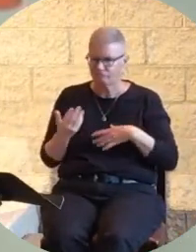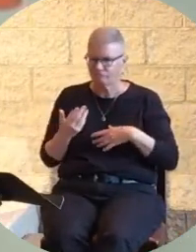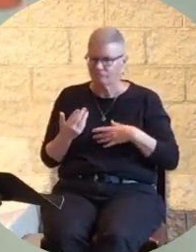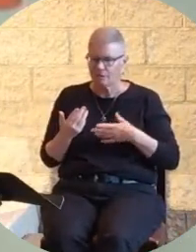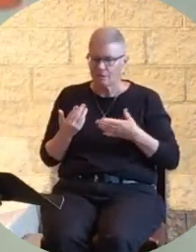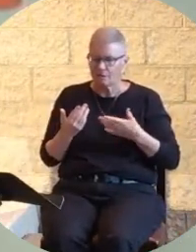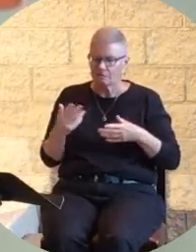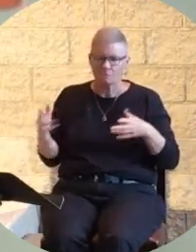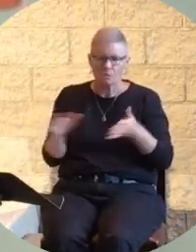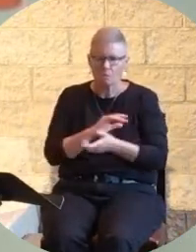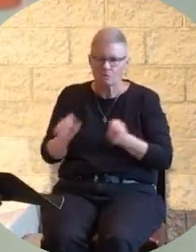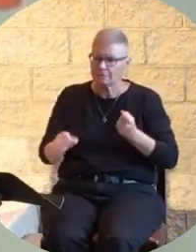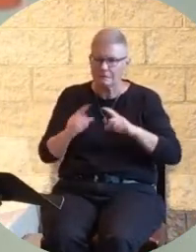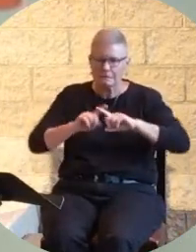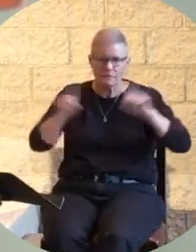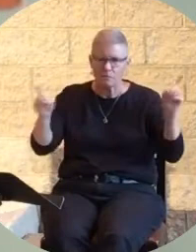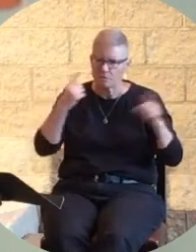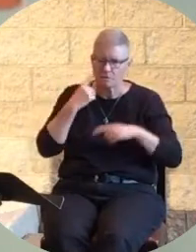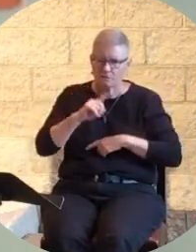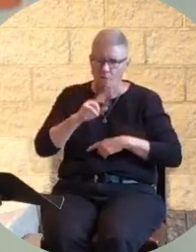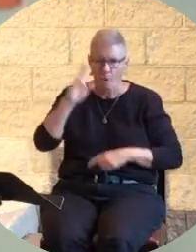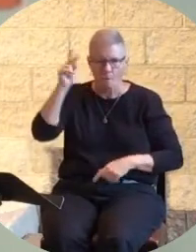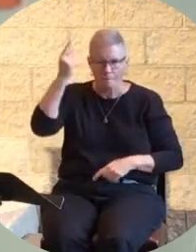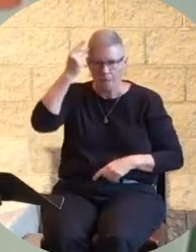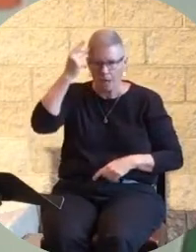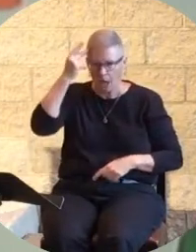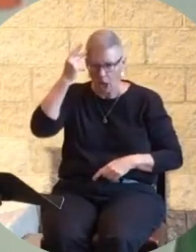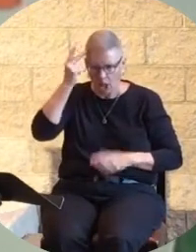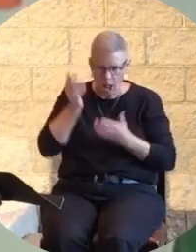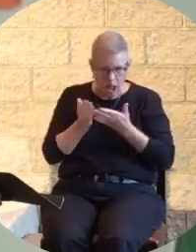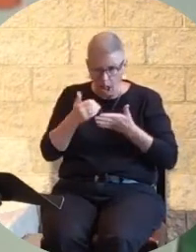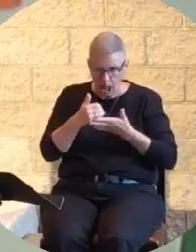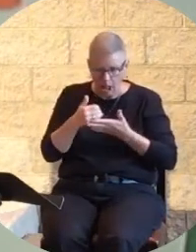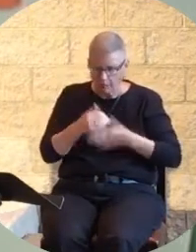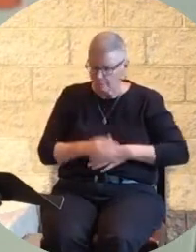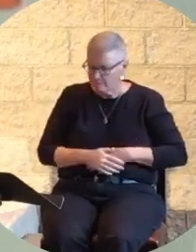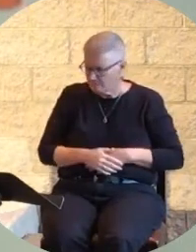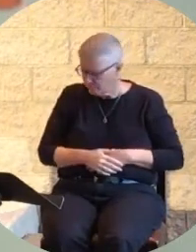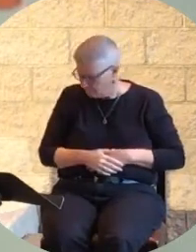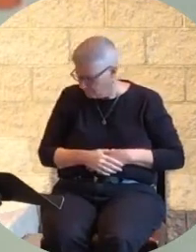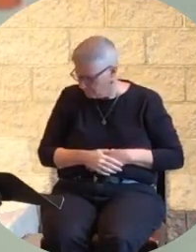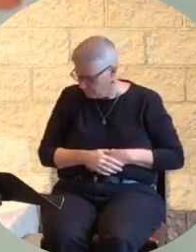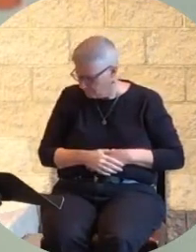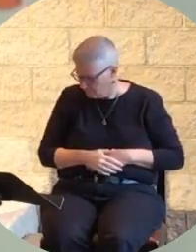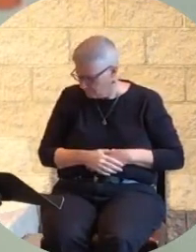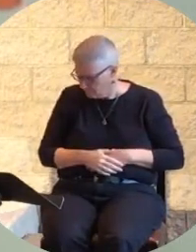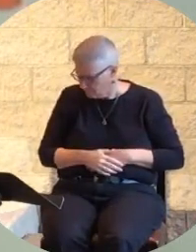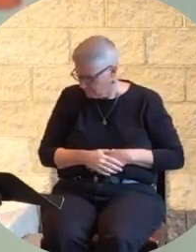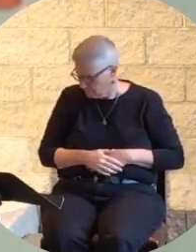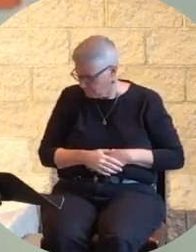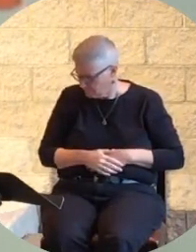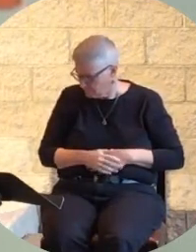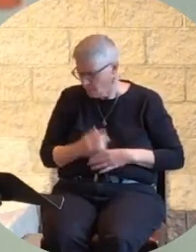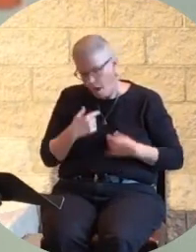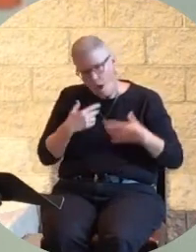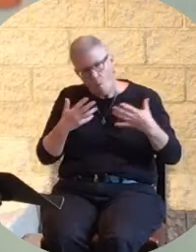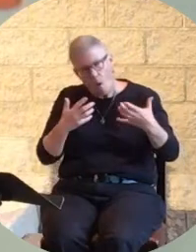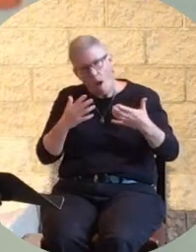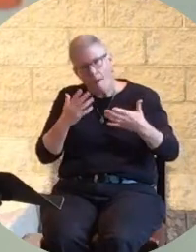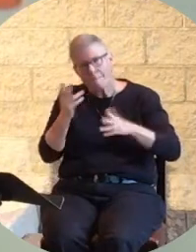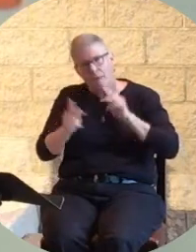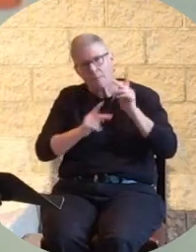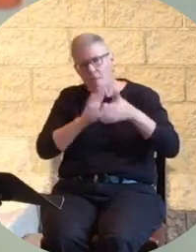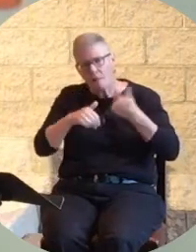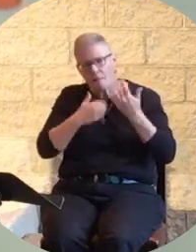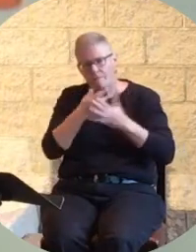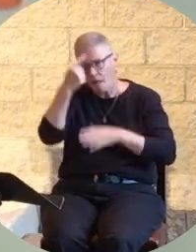I affirm a world where leaders of all faiths denounce absolutism and fanaticism, where respect and